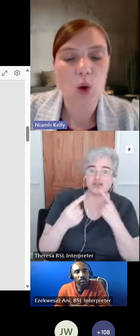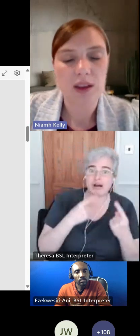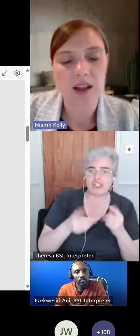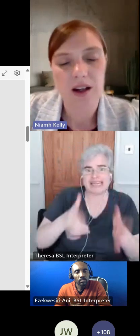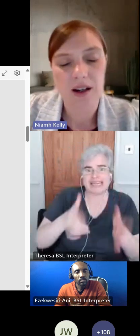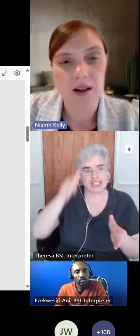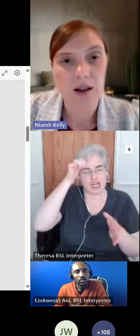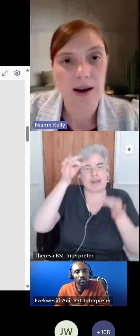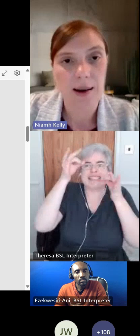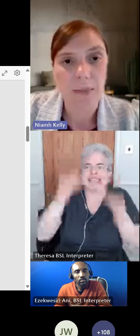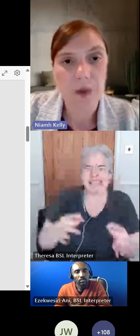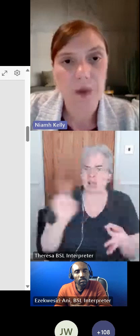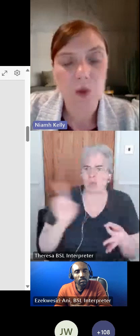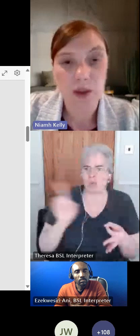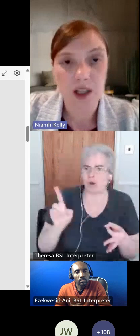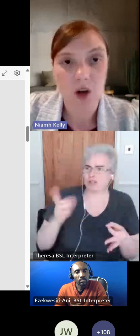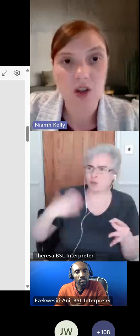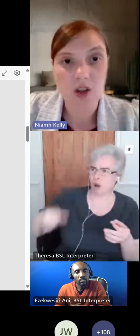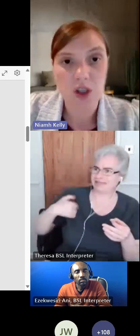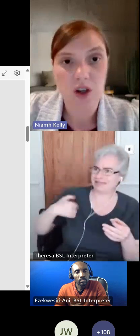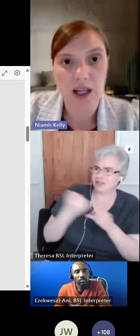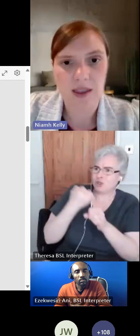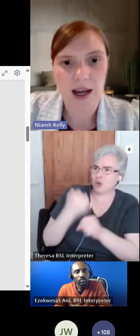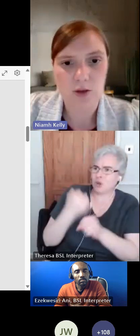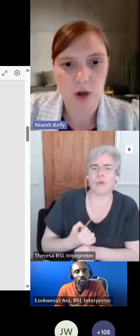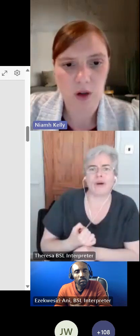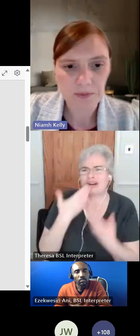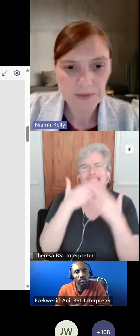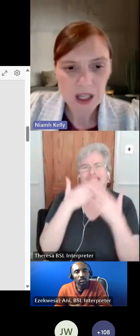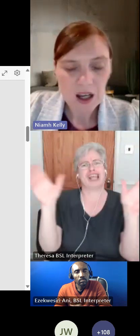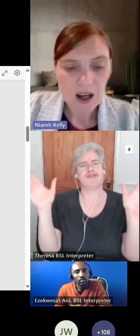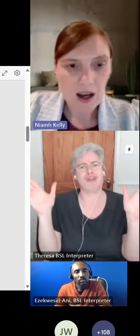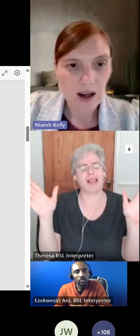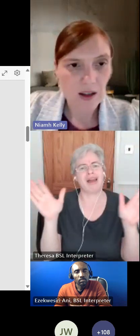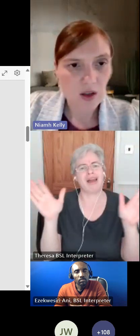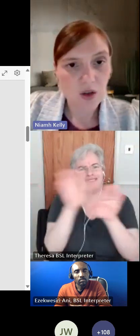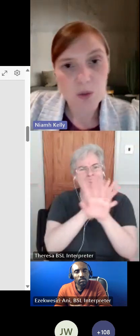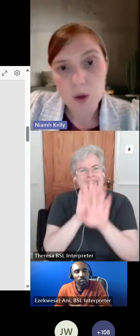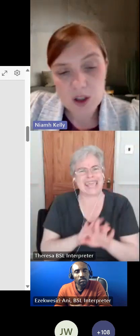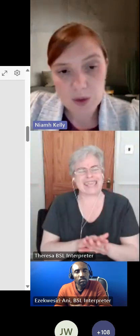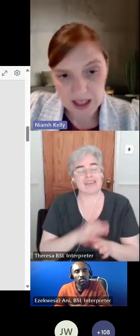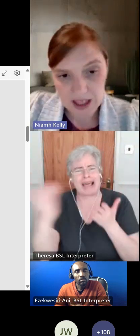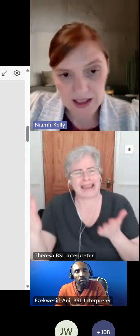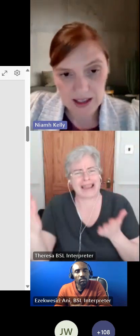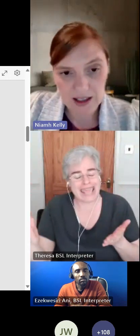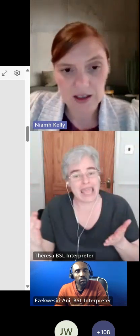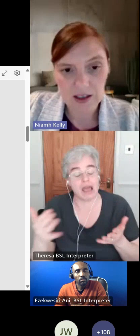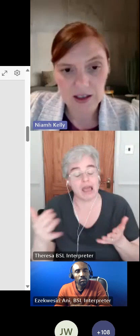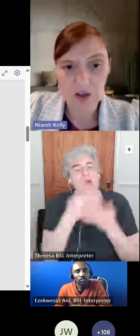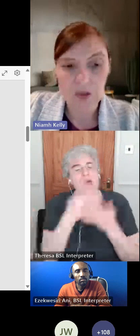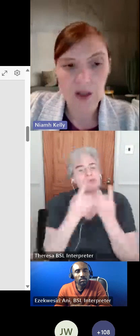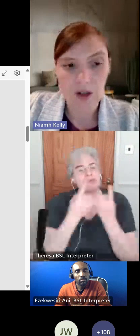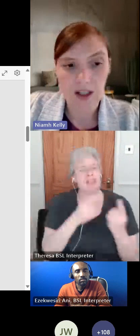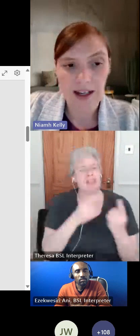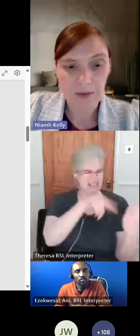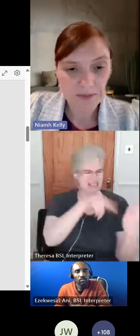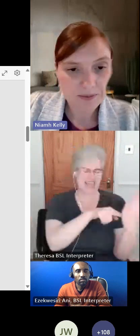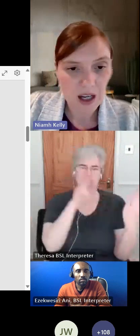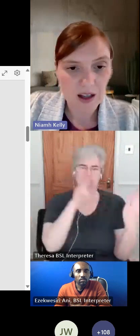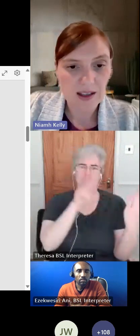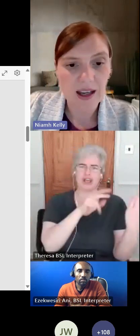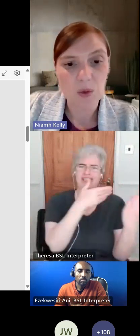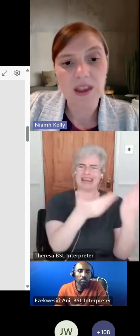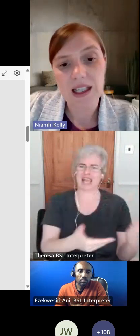exactly what they're going to be doing in that role. So there's multiple things there to be looking